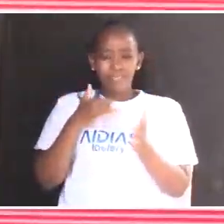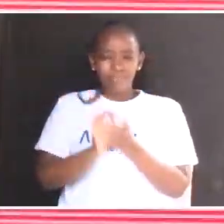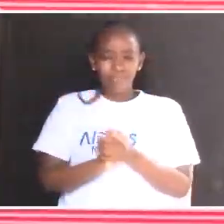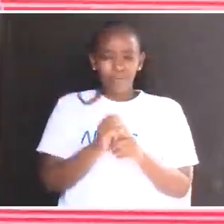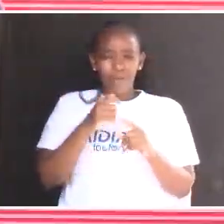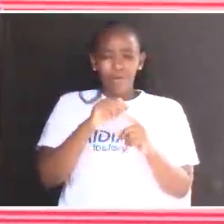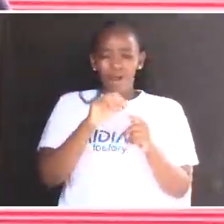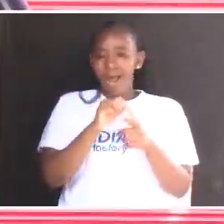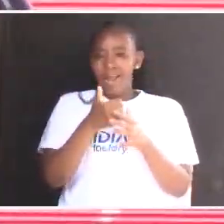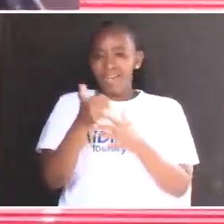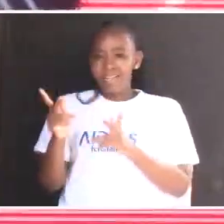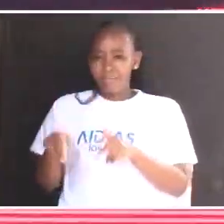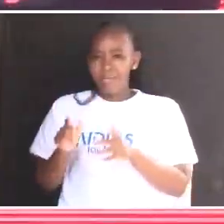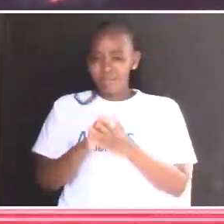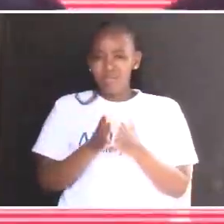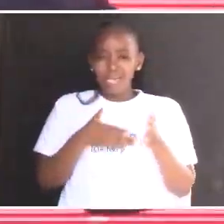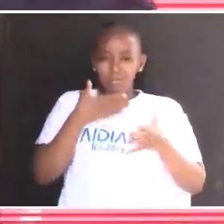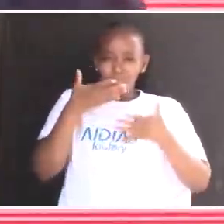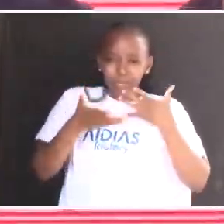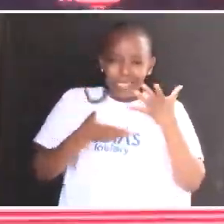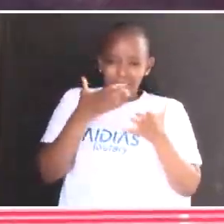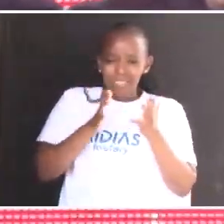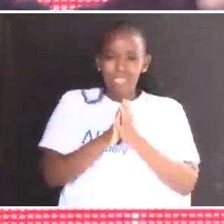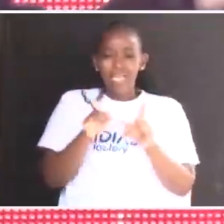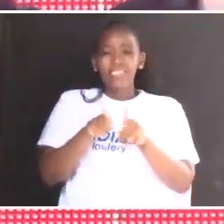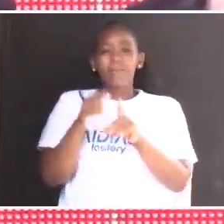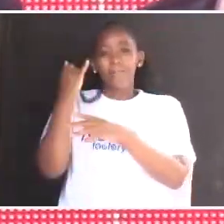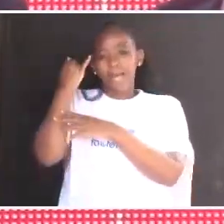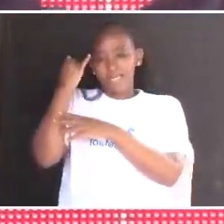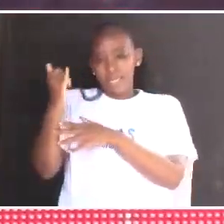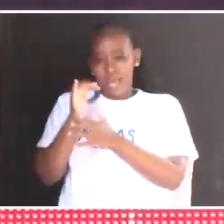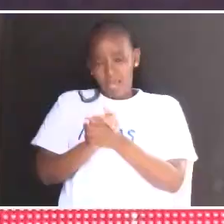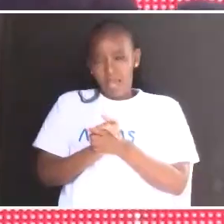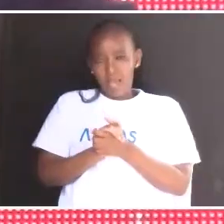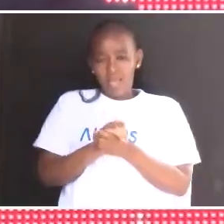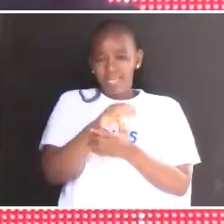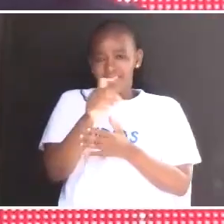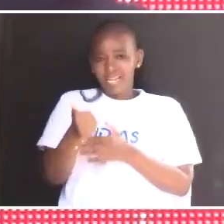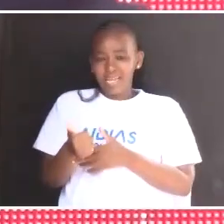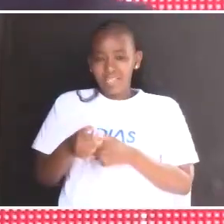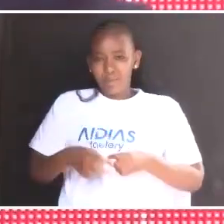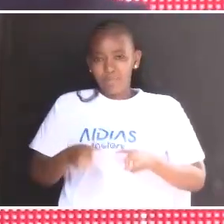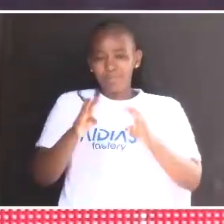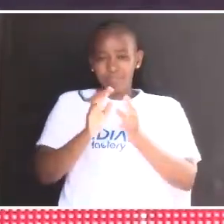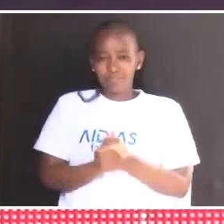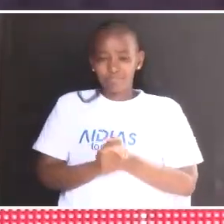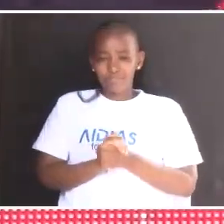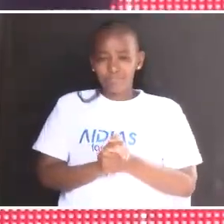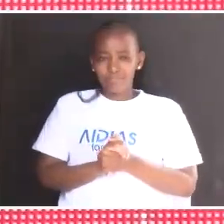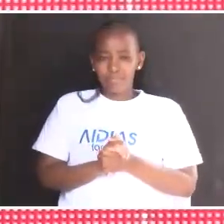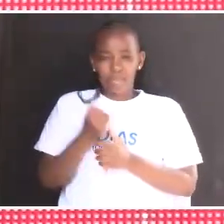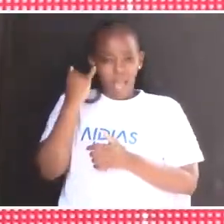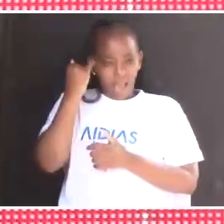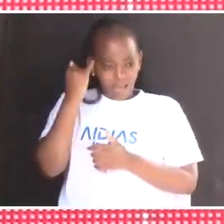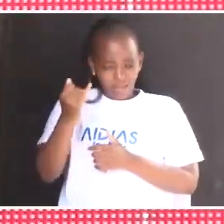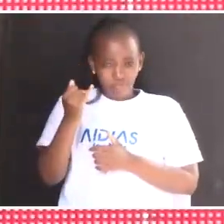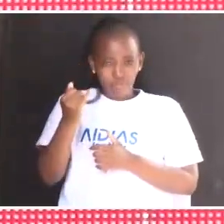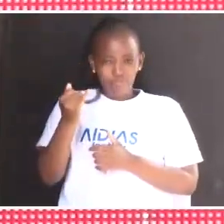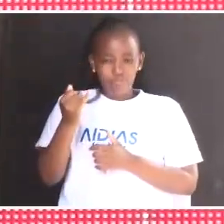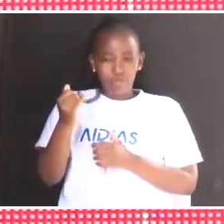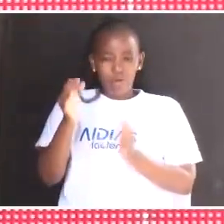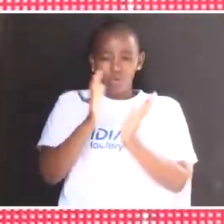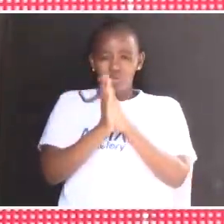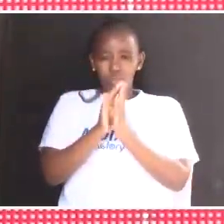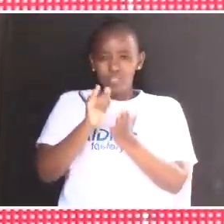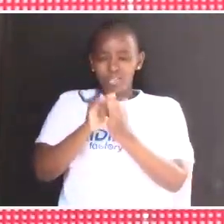somebody else expressing the same idea in another way. Sio idea ya the story iko